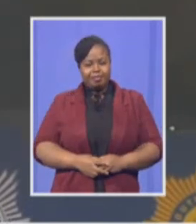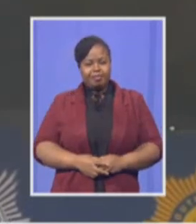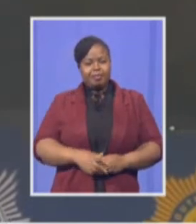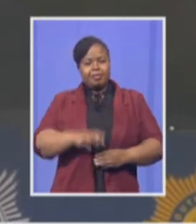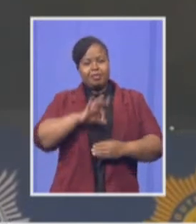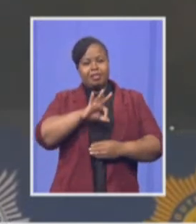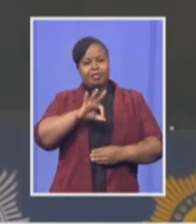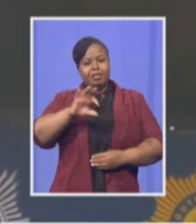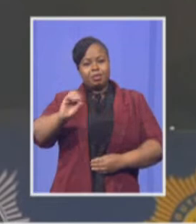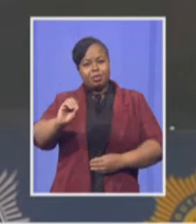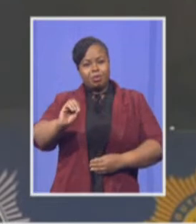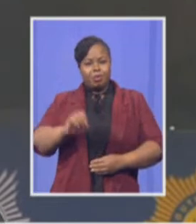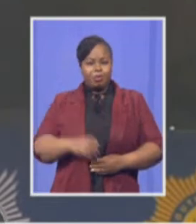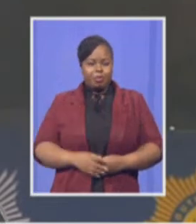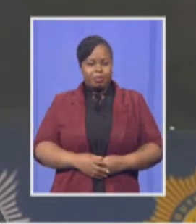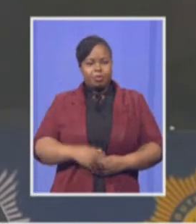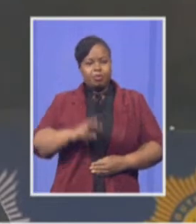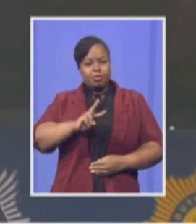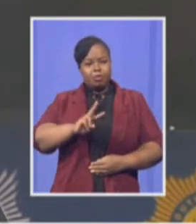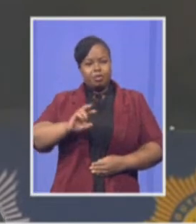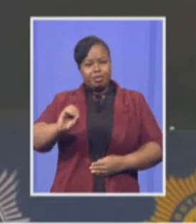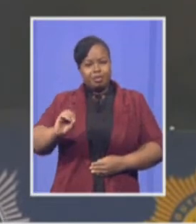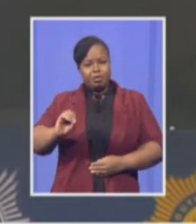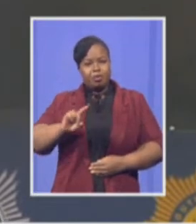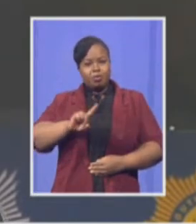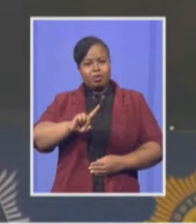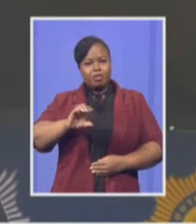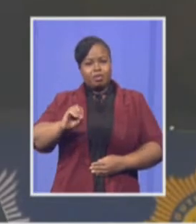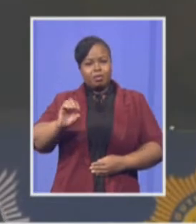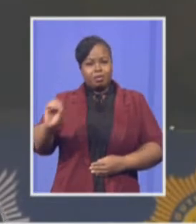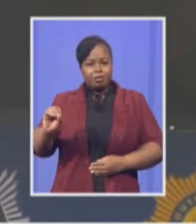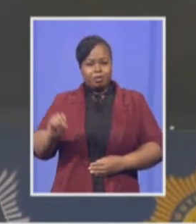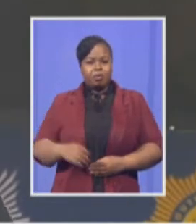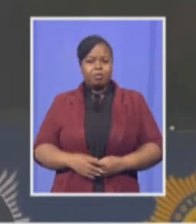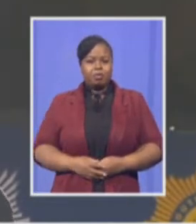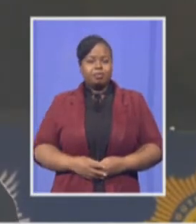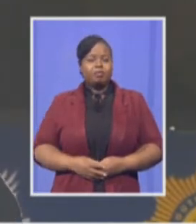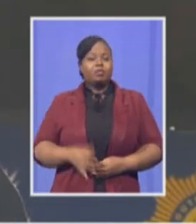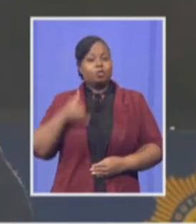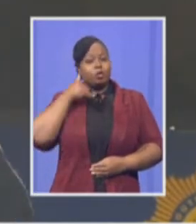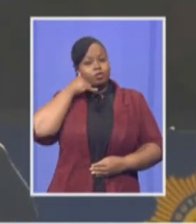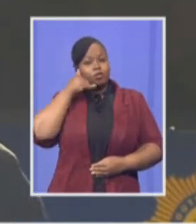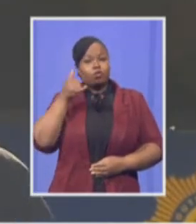30 20 100. Lo number ke